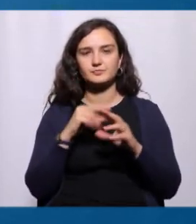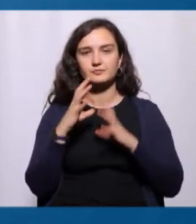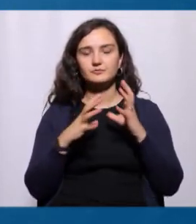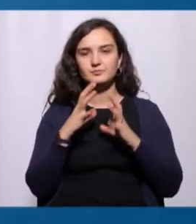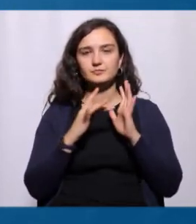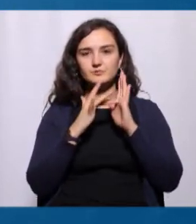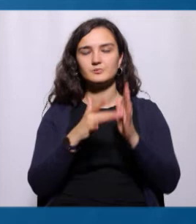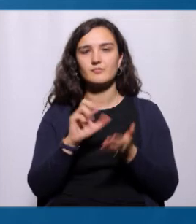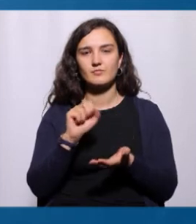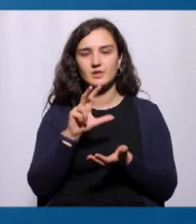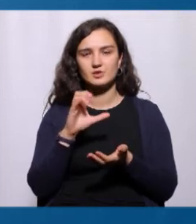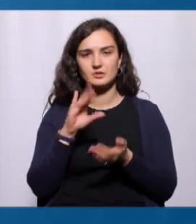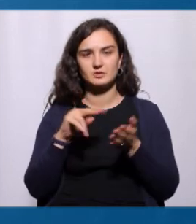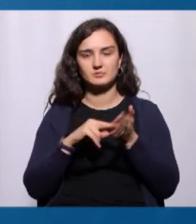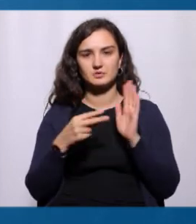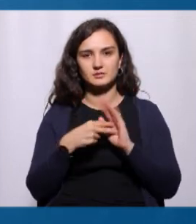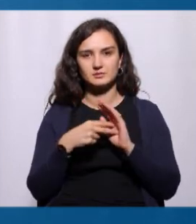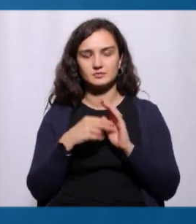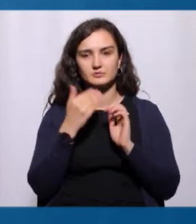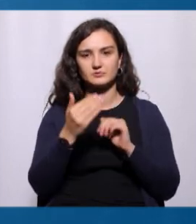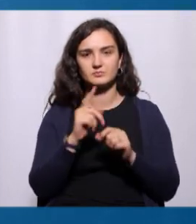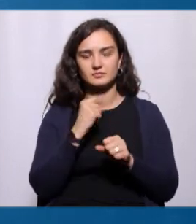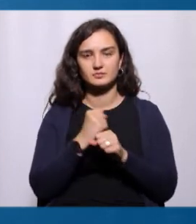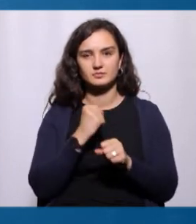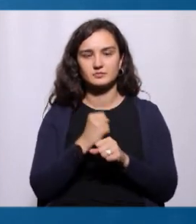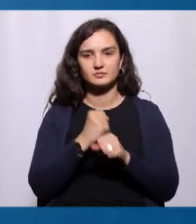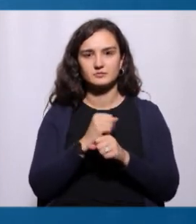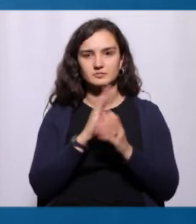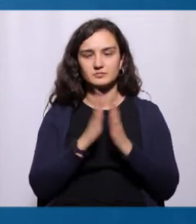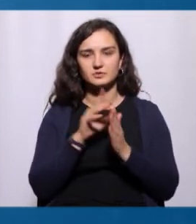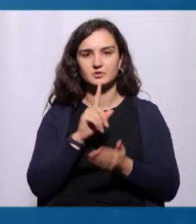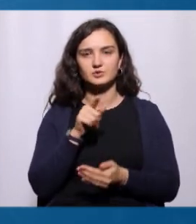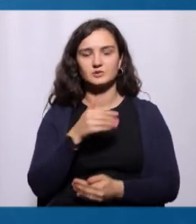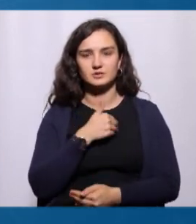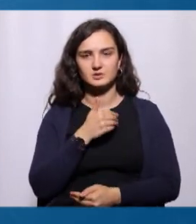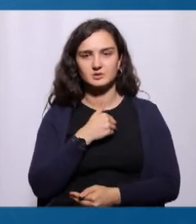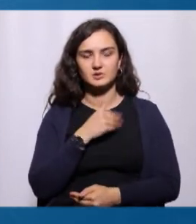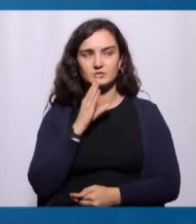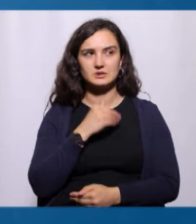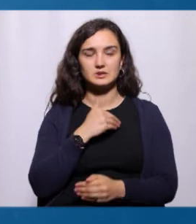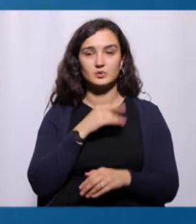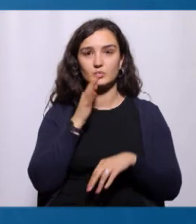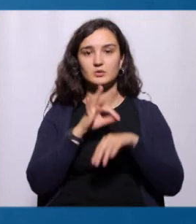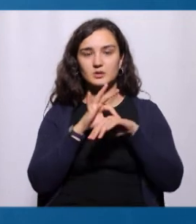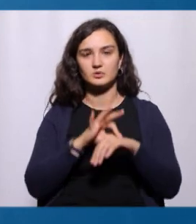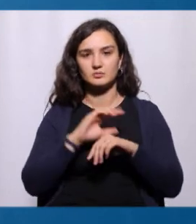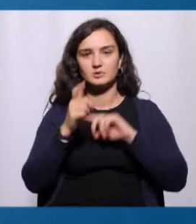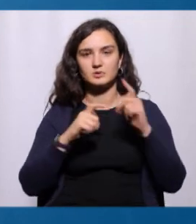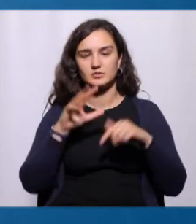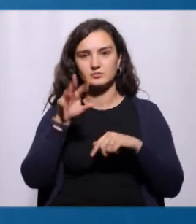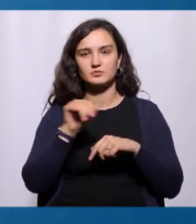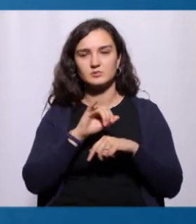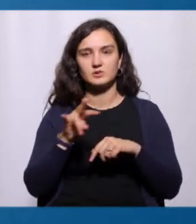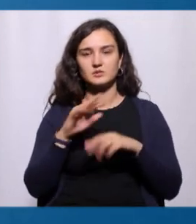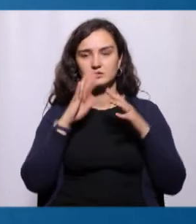international travel agencies plan for you to do anything you want, whether you want to spend time in the mountains or